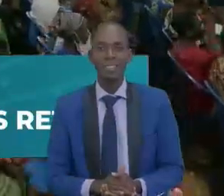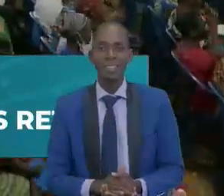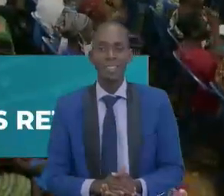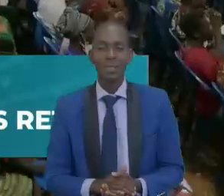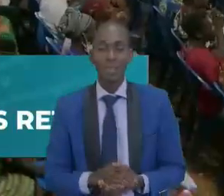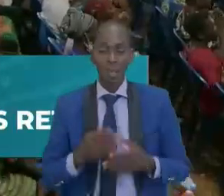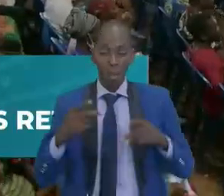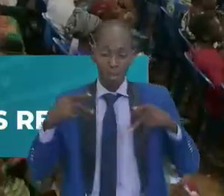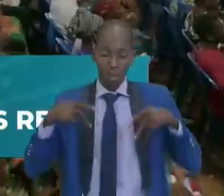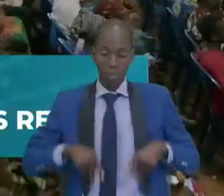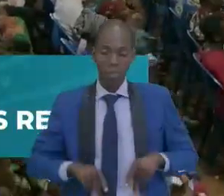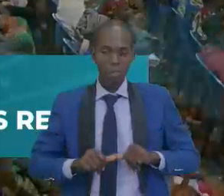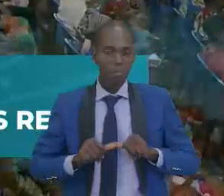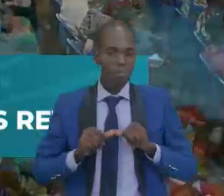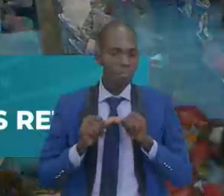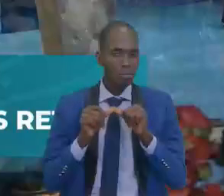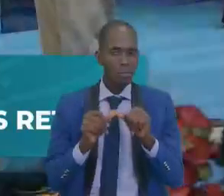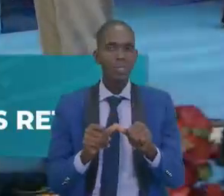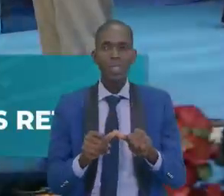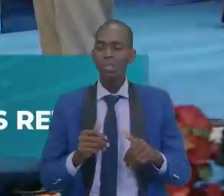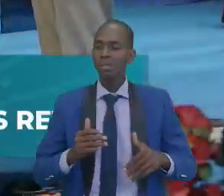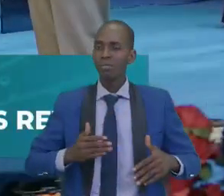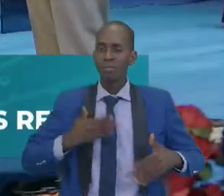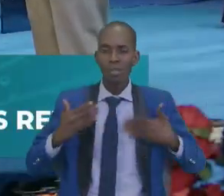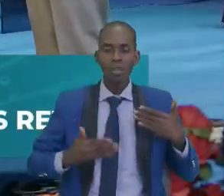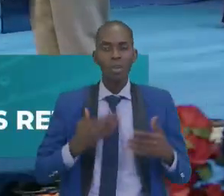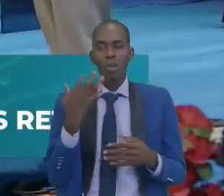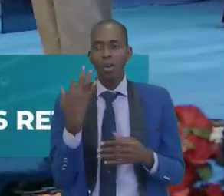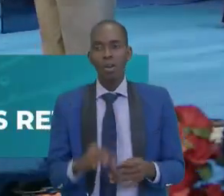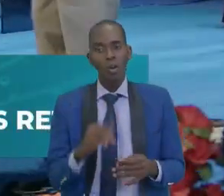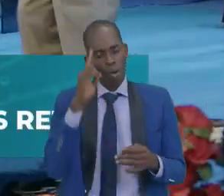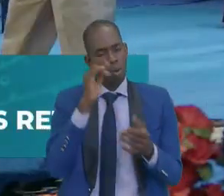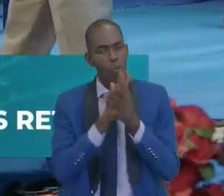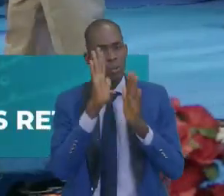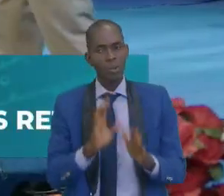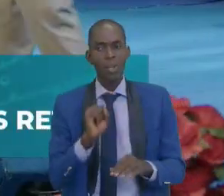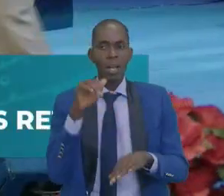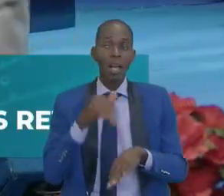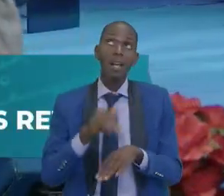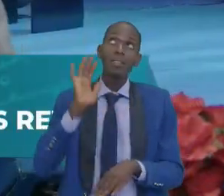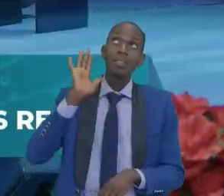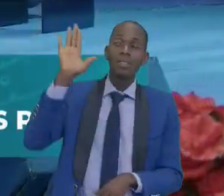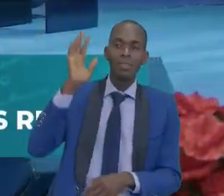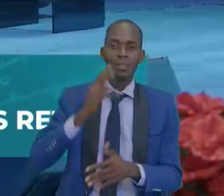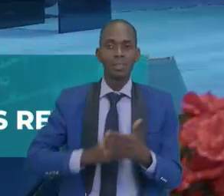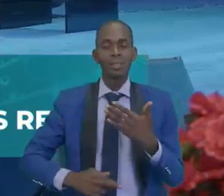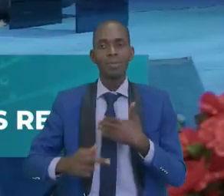Personal perpetual joy of saints at his return.